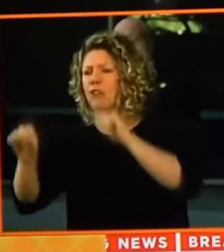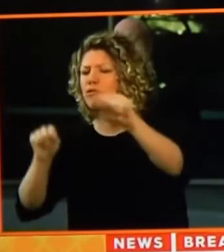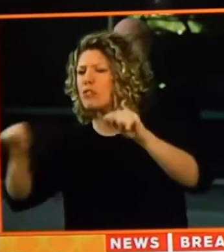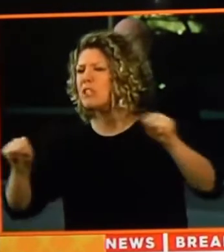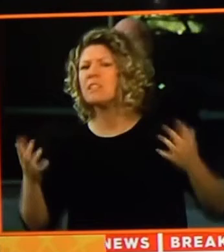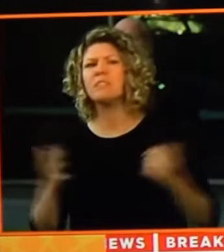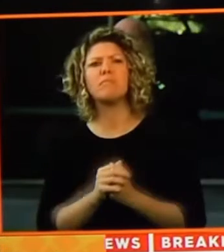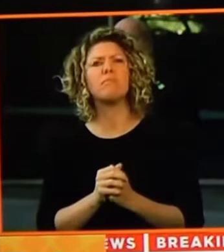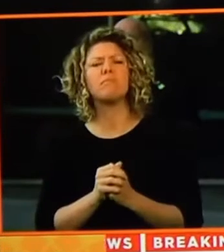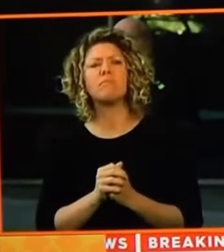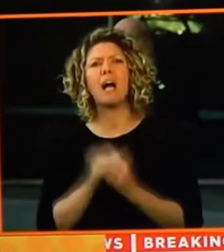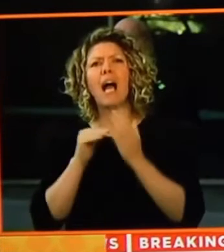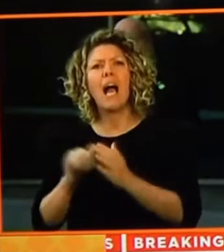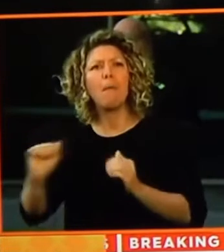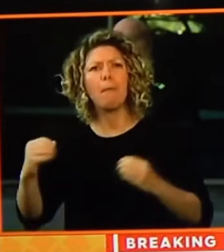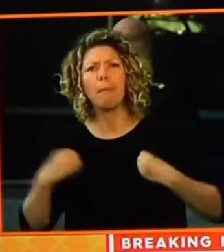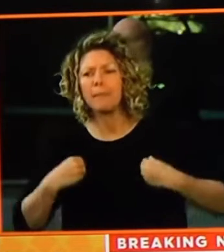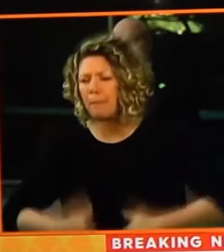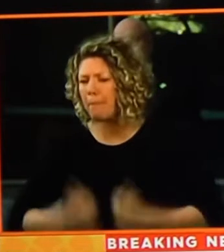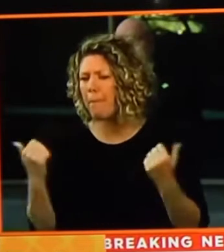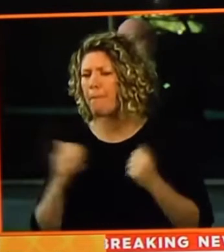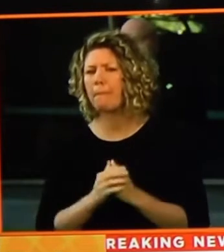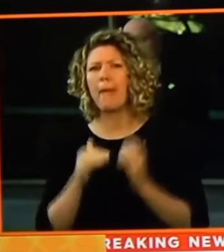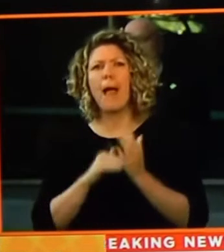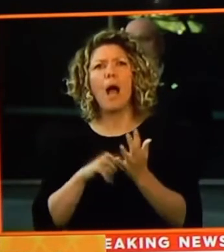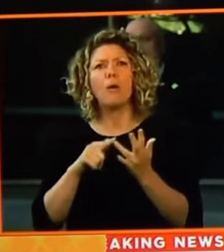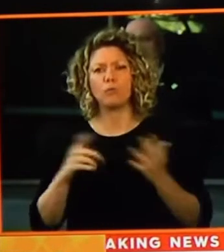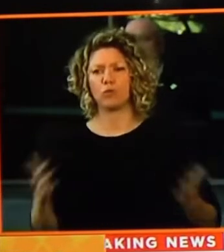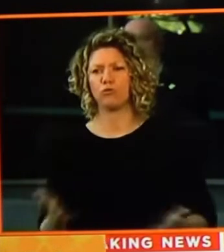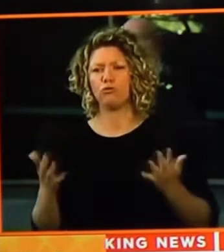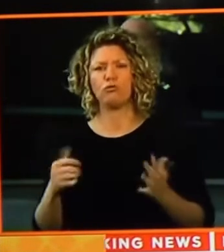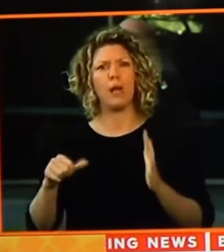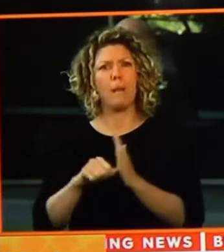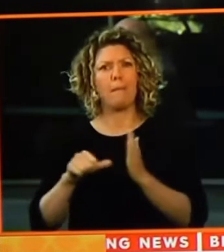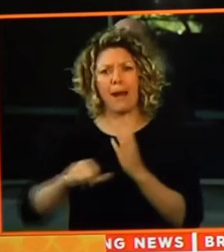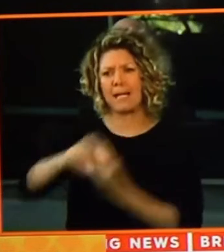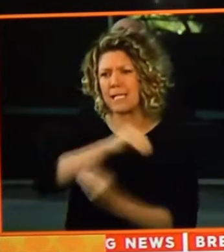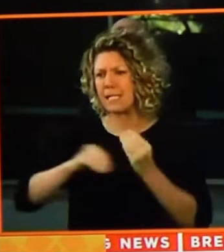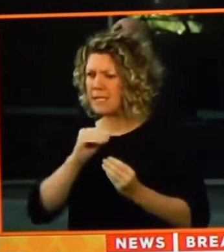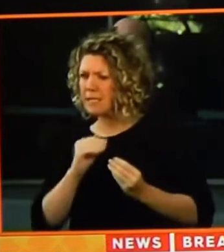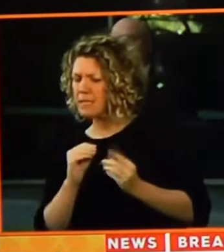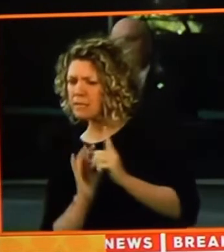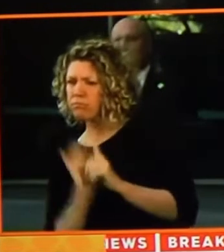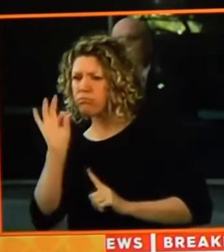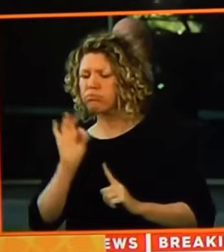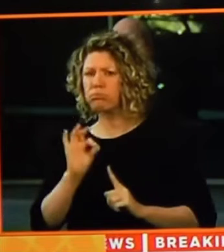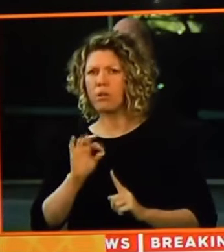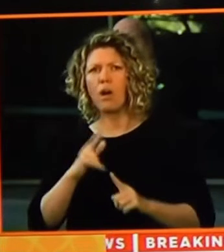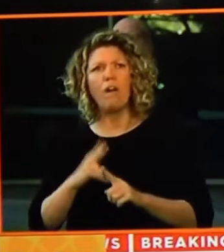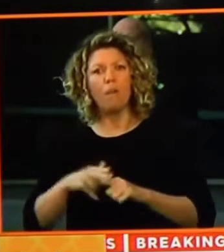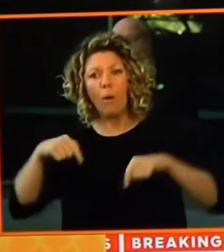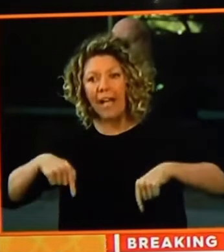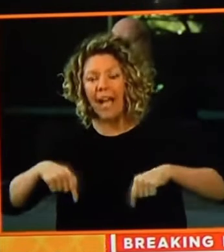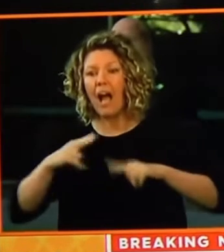business, to help with industry, and to help rebuild our economy locally, domestically, and much